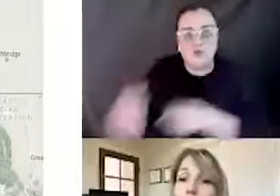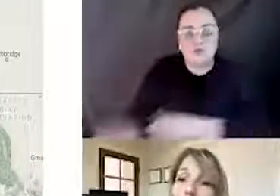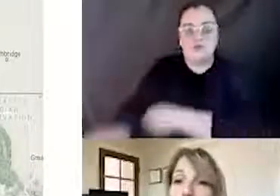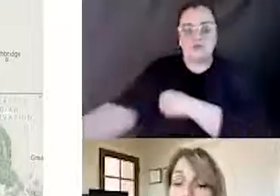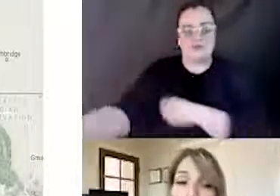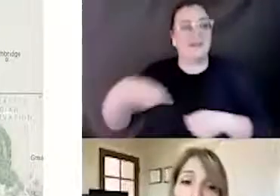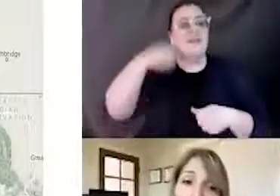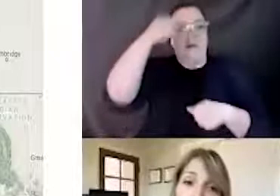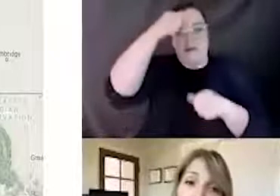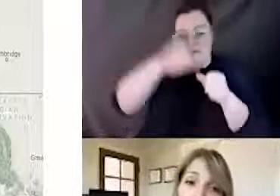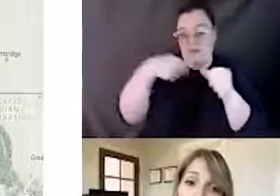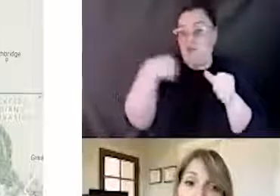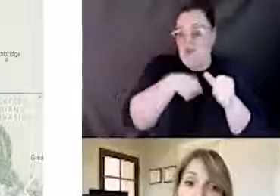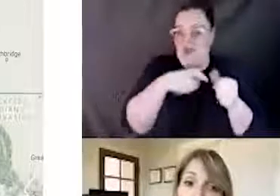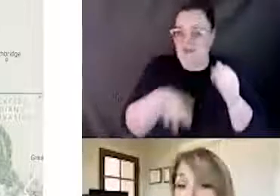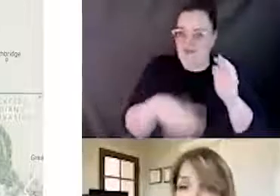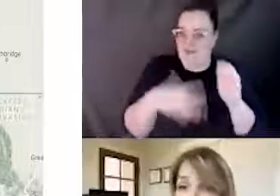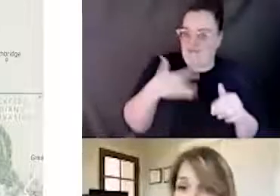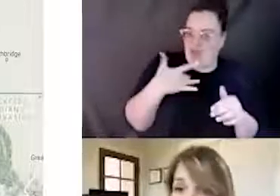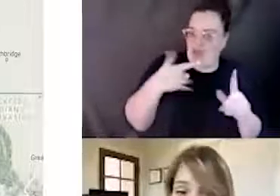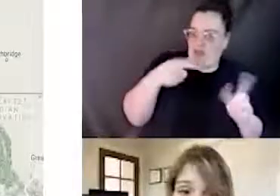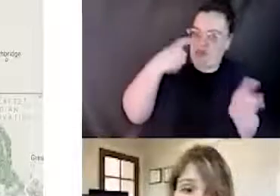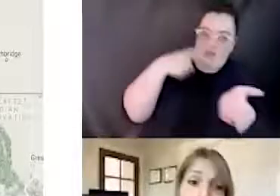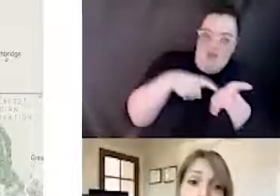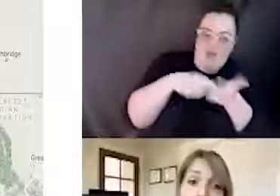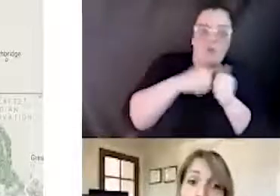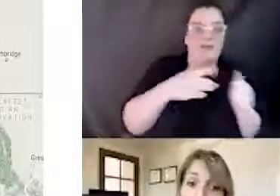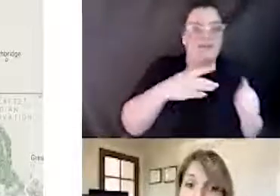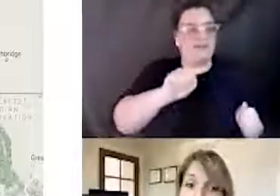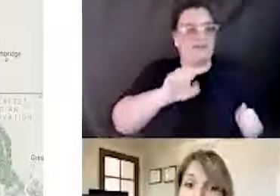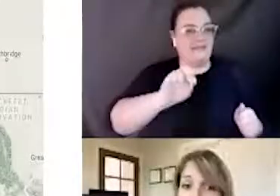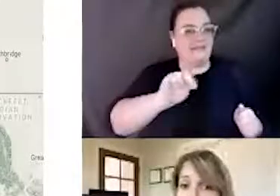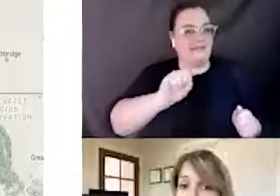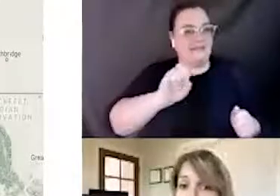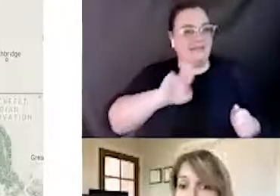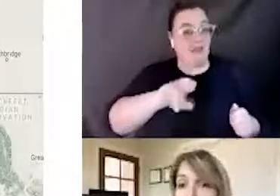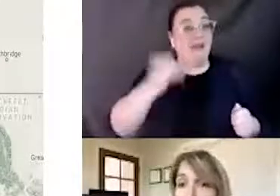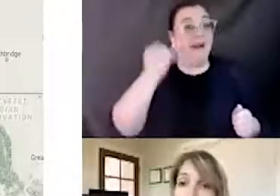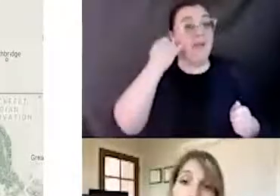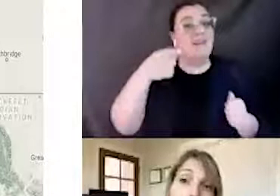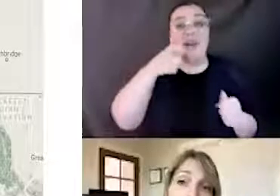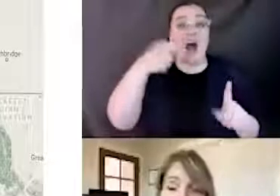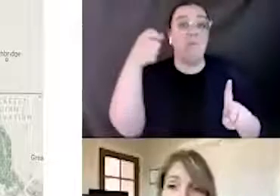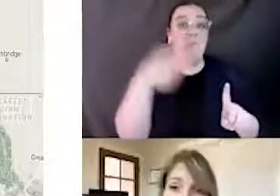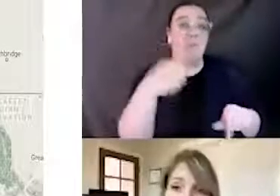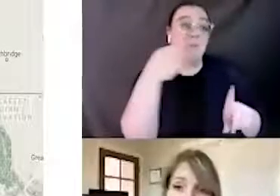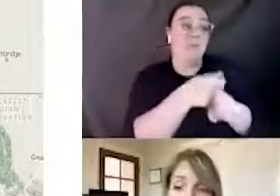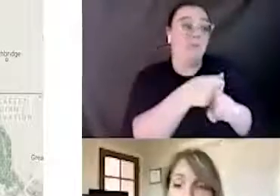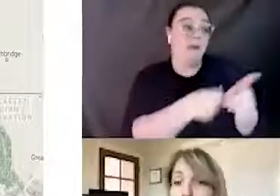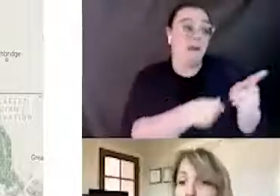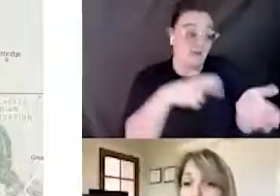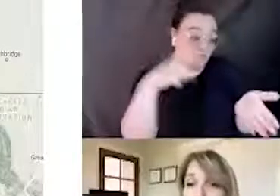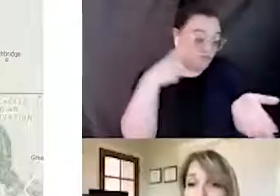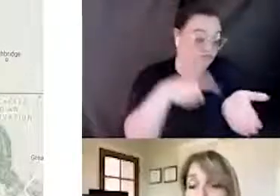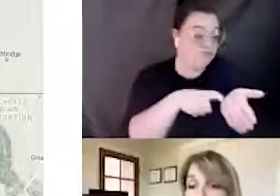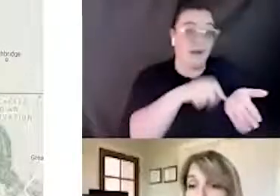detect the earthquake at our sensors. Otherwise, we don't know that it's happening. So we can't detect an earthquake that happens outside of our network until